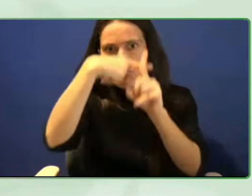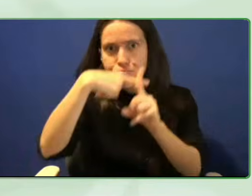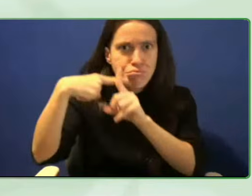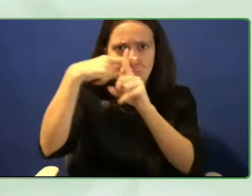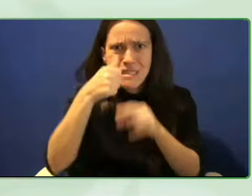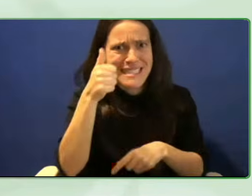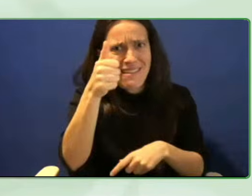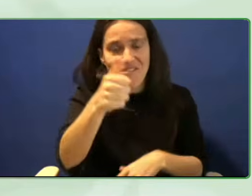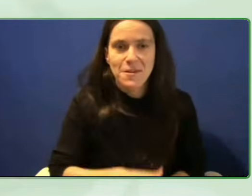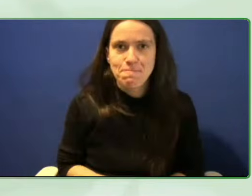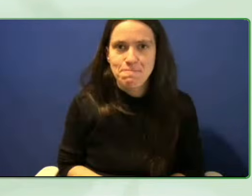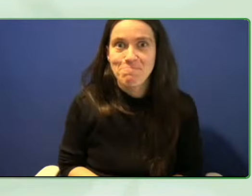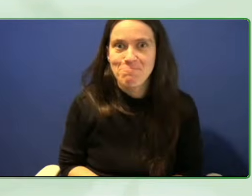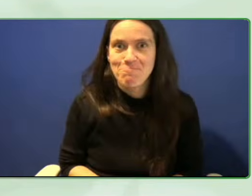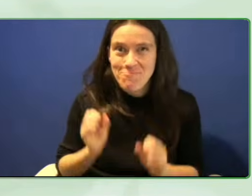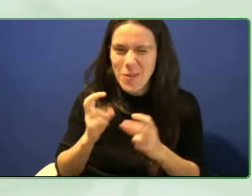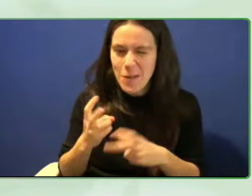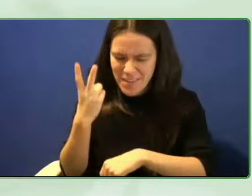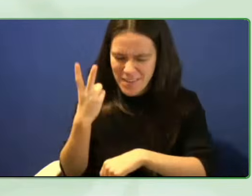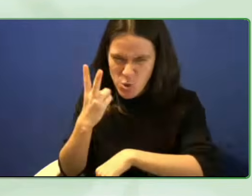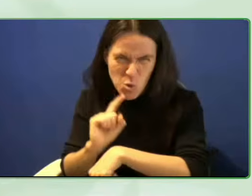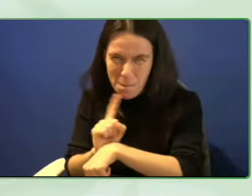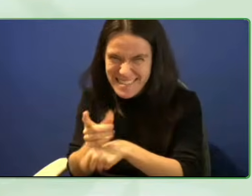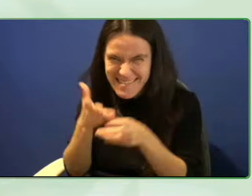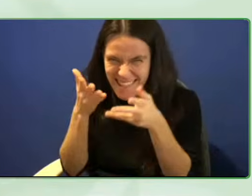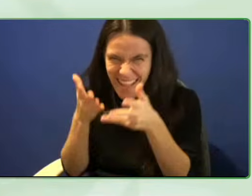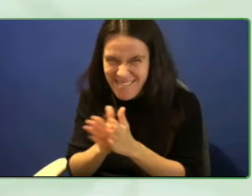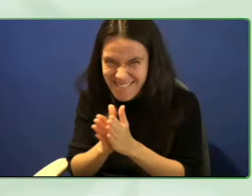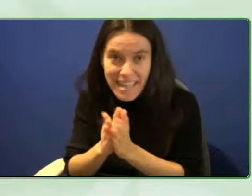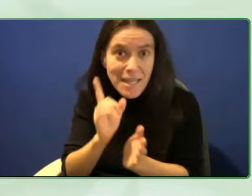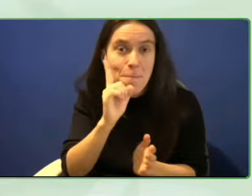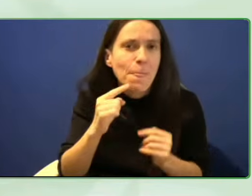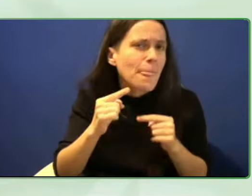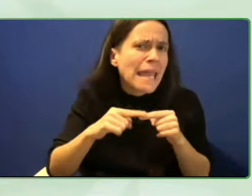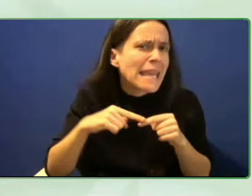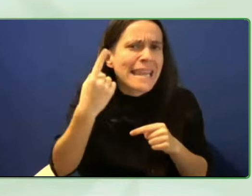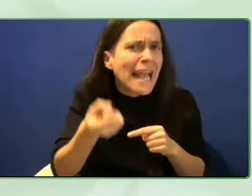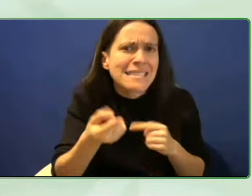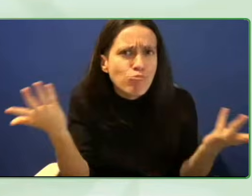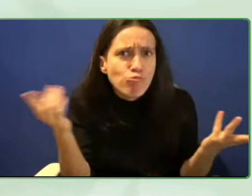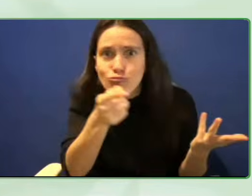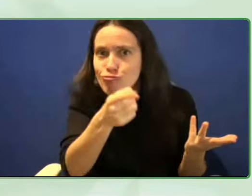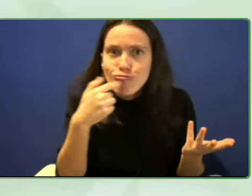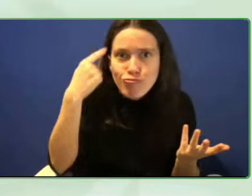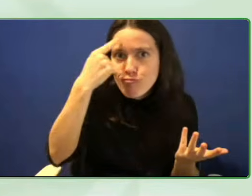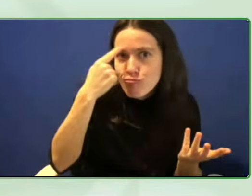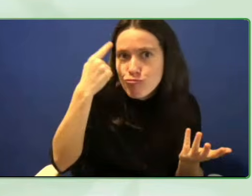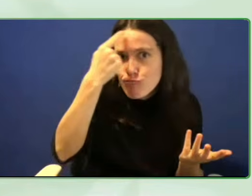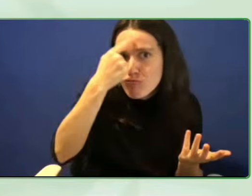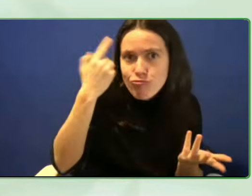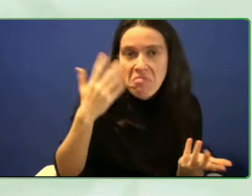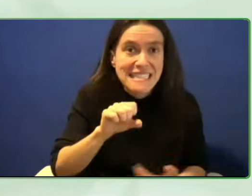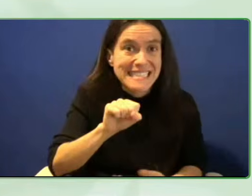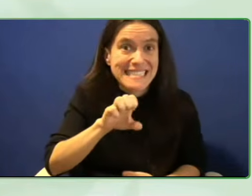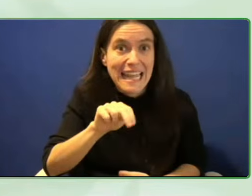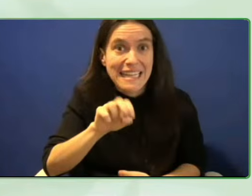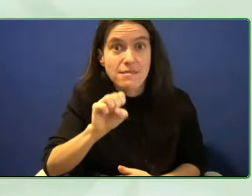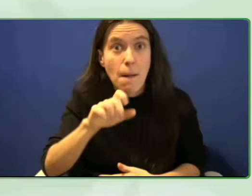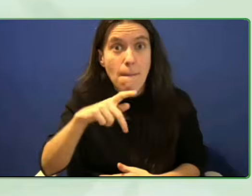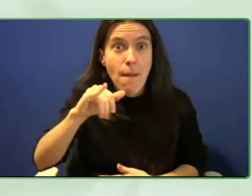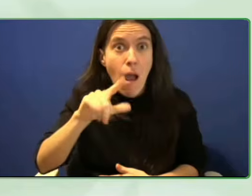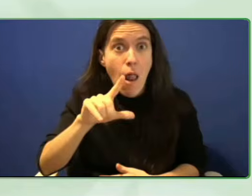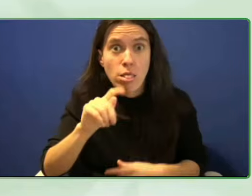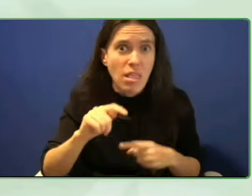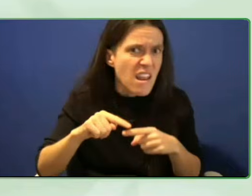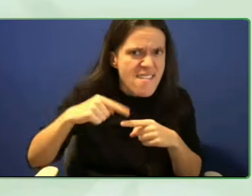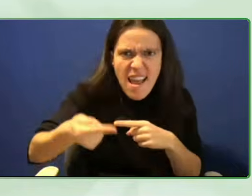couple of minutes left. So what are the next things that you're going to do? So where's SensePilot going next? Yeah, sure. So